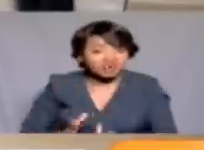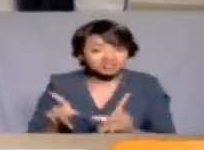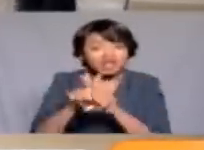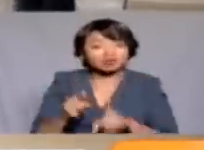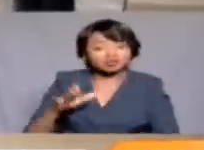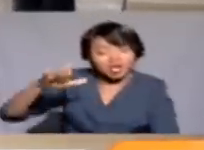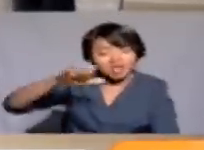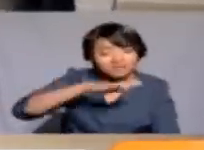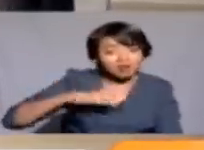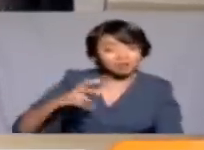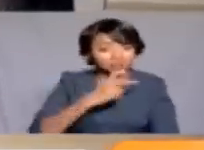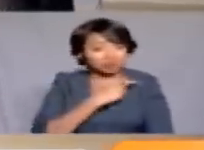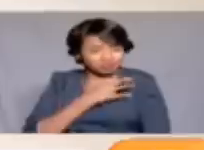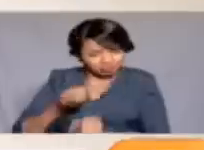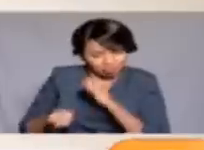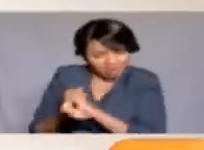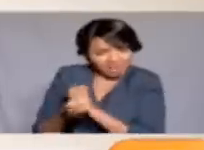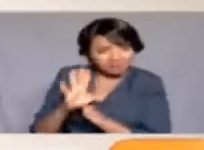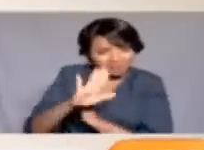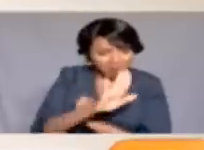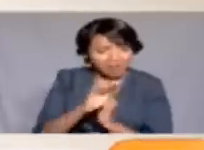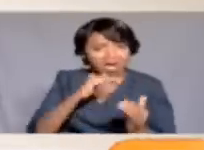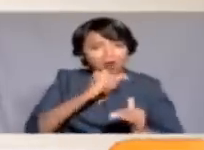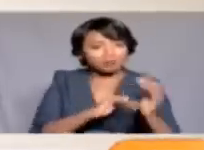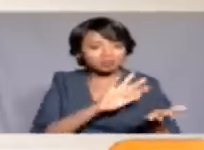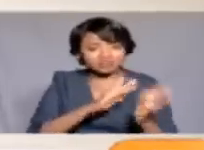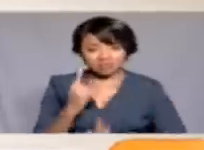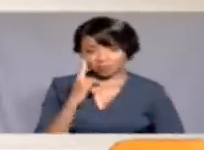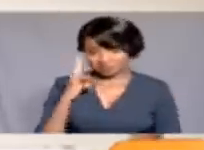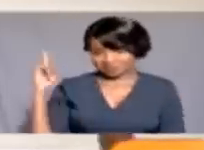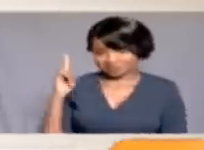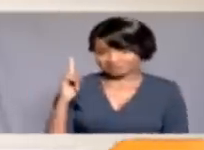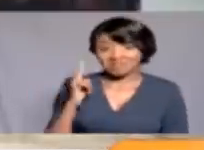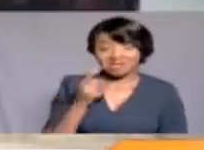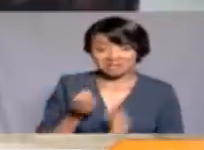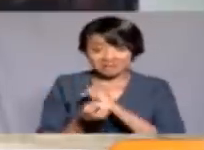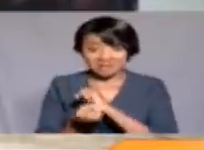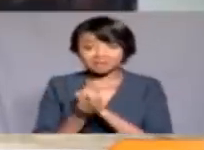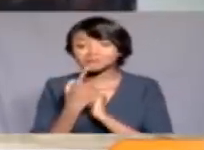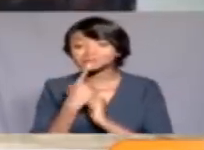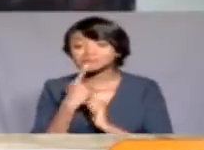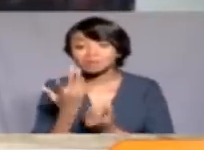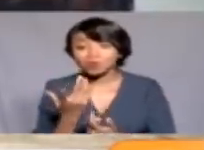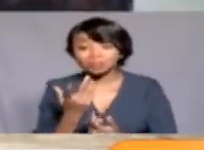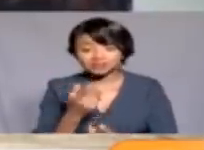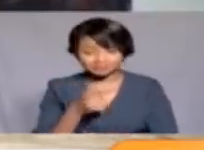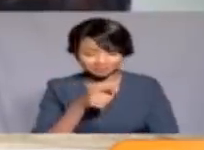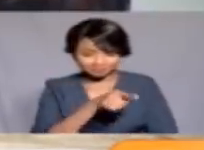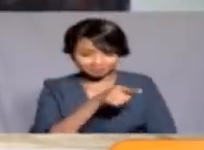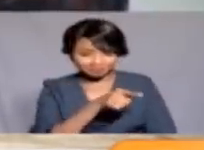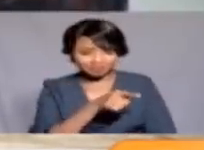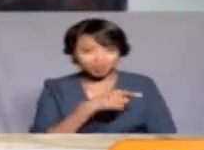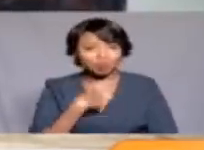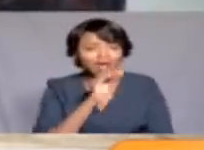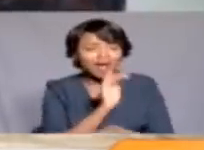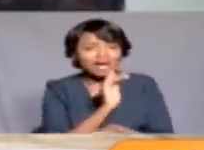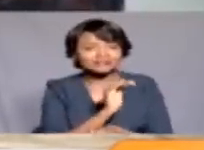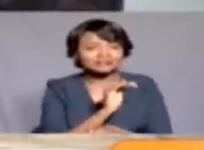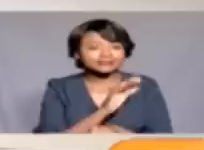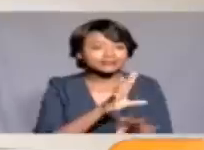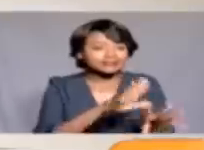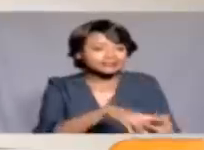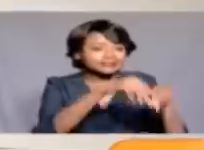consultant to explain this process. This was once water, so you borrow sand at the deep sea, bring it